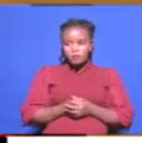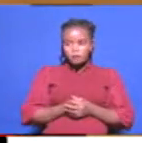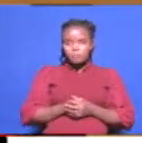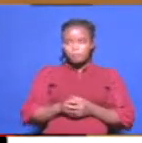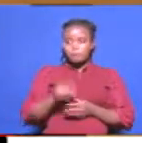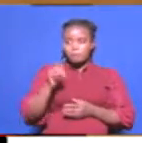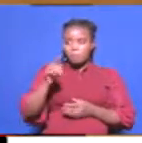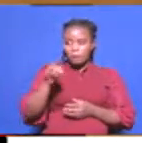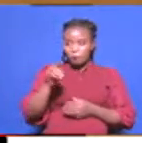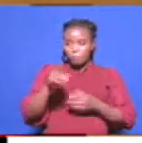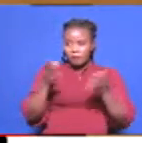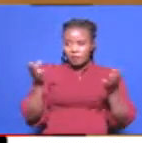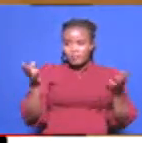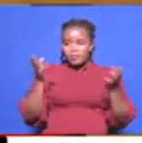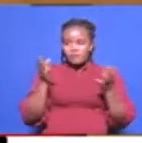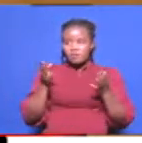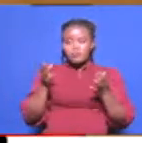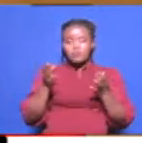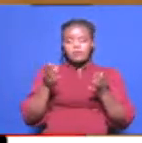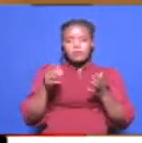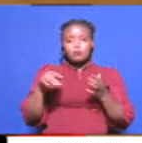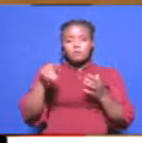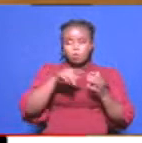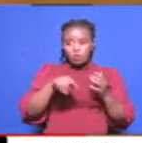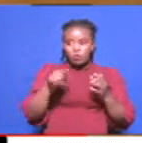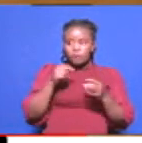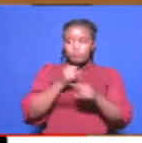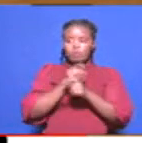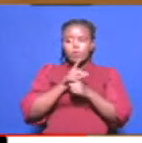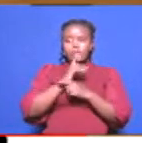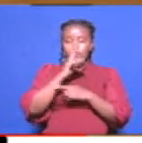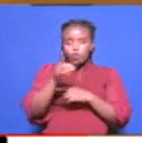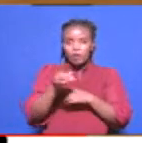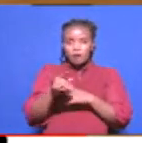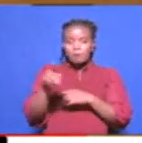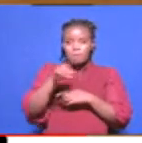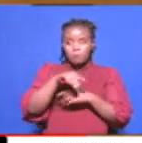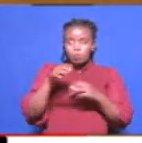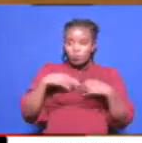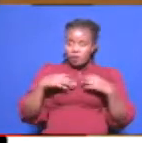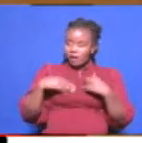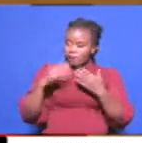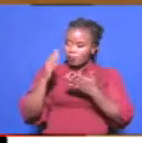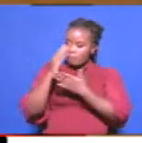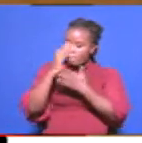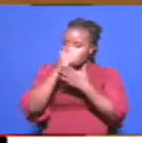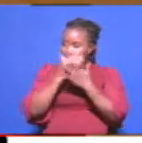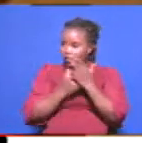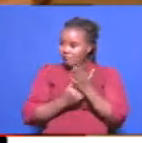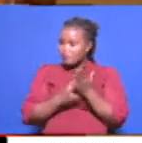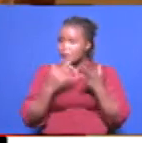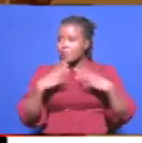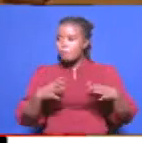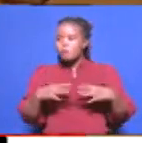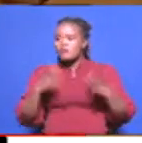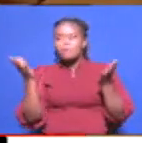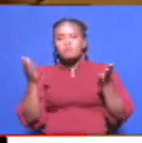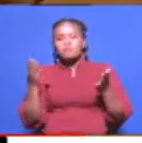controlled gated community. We are going to have a social whereby people are not going to do the type of houses they